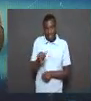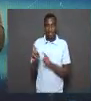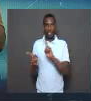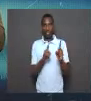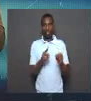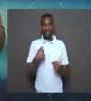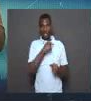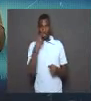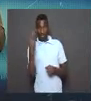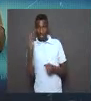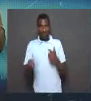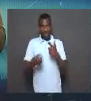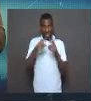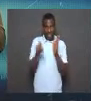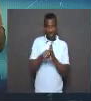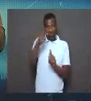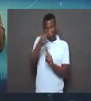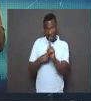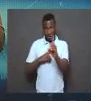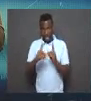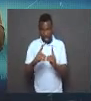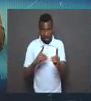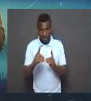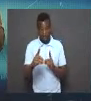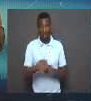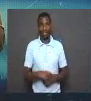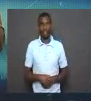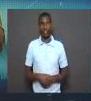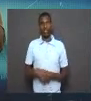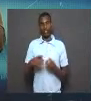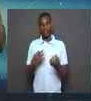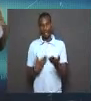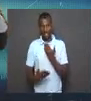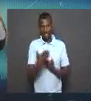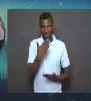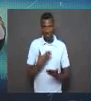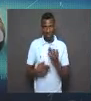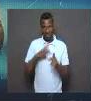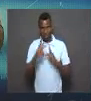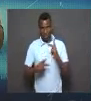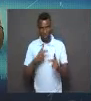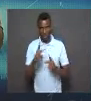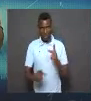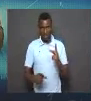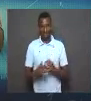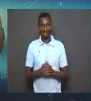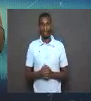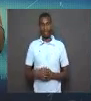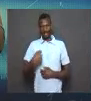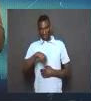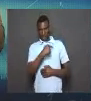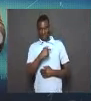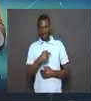Similarly, when using the second law of thermodynamics to discuss